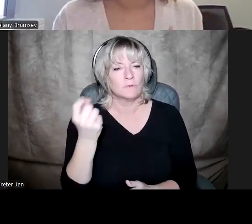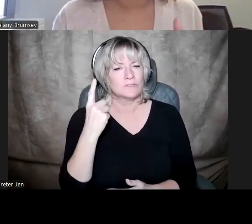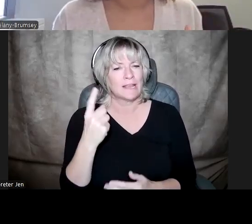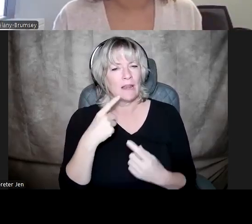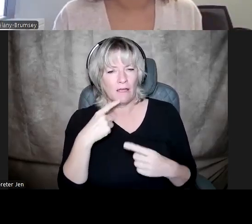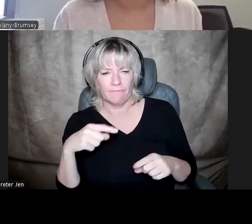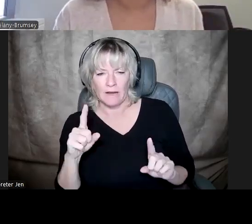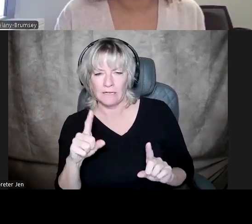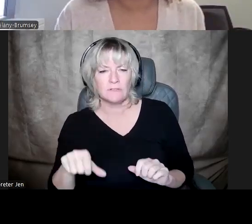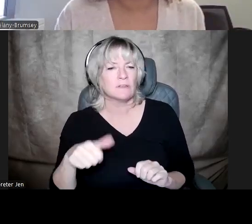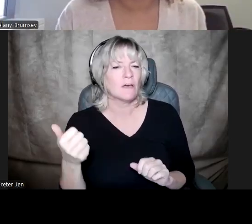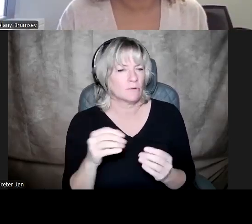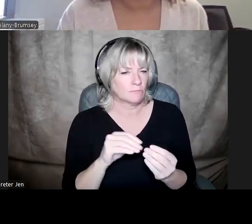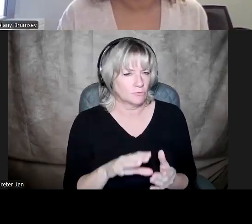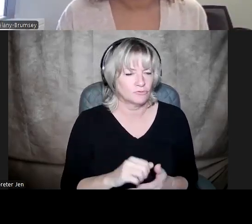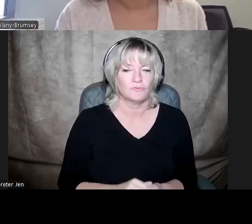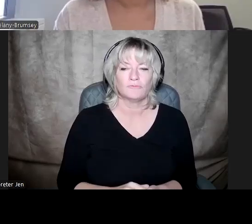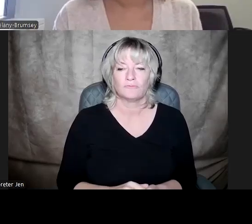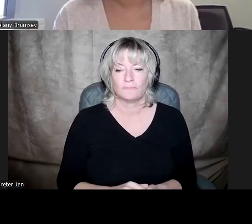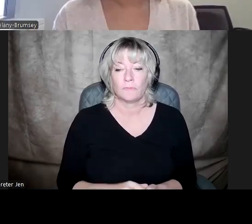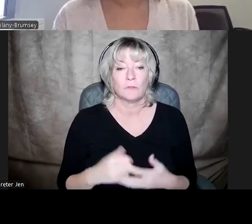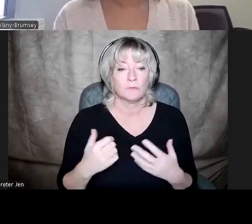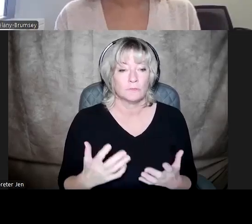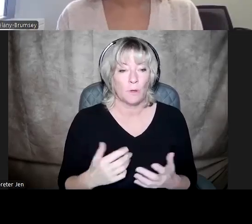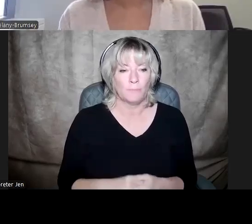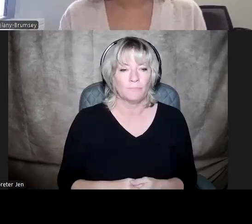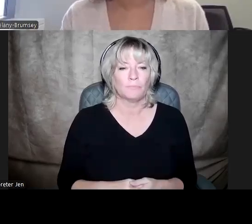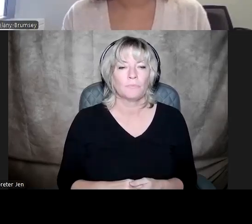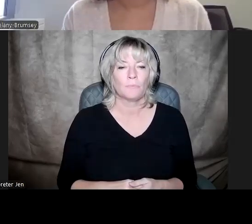of these alternative approaches. So,